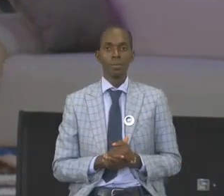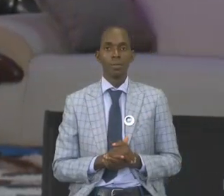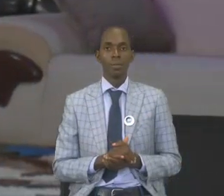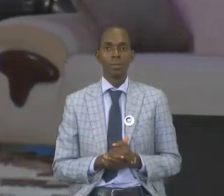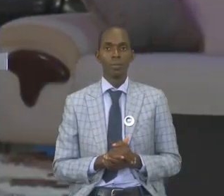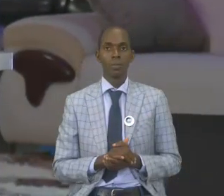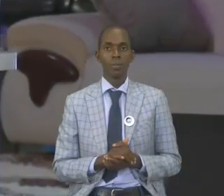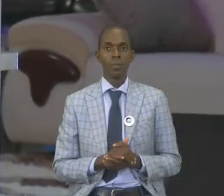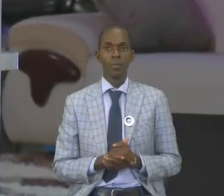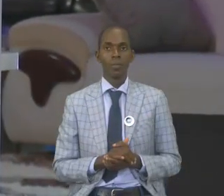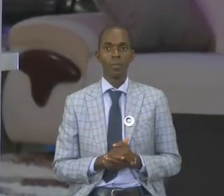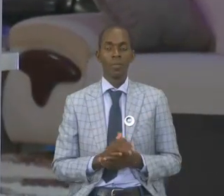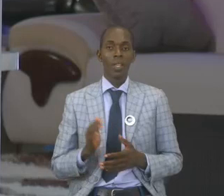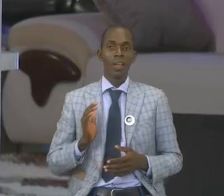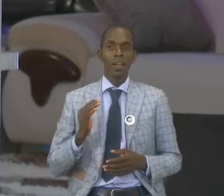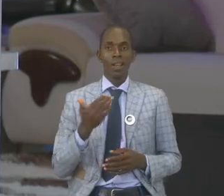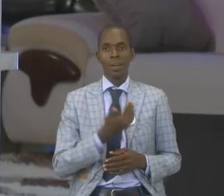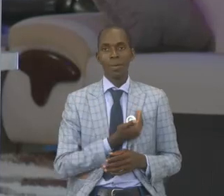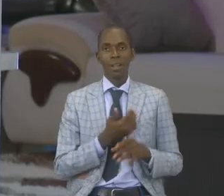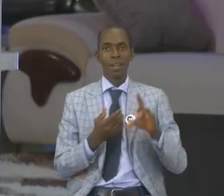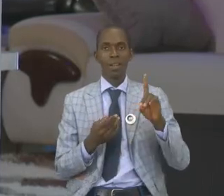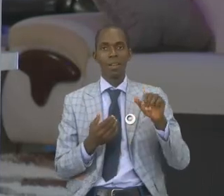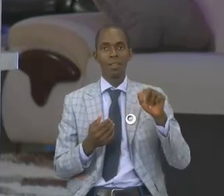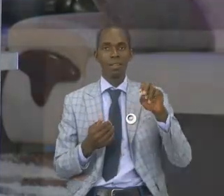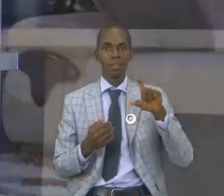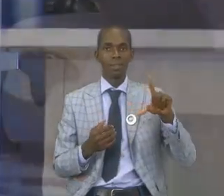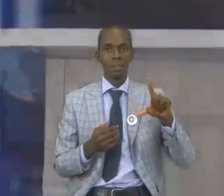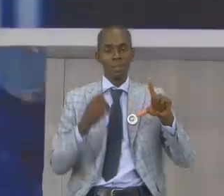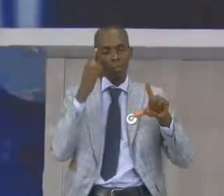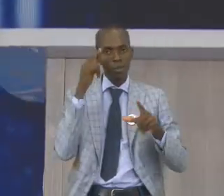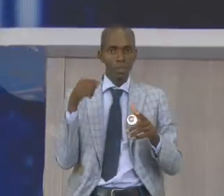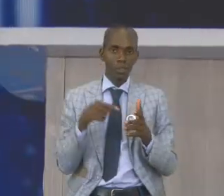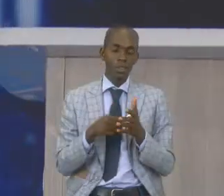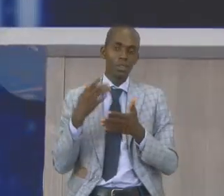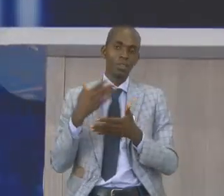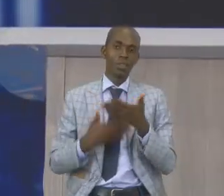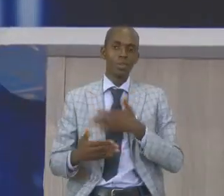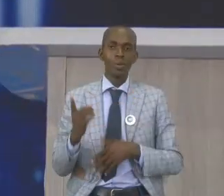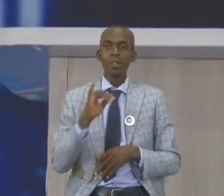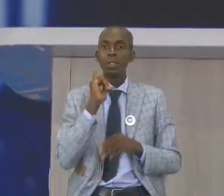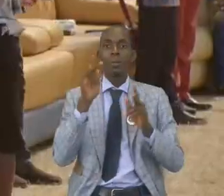Our Daniel for this generation, where is he?